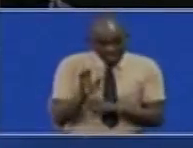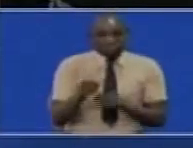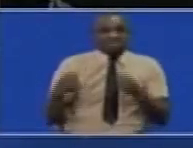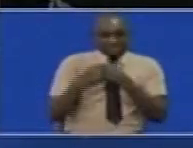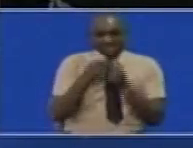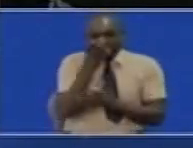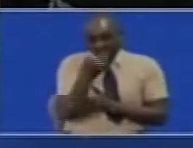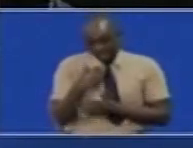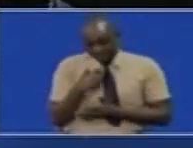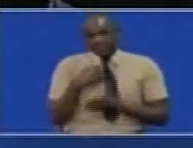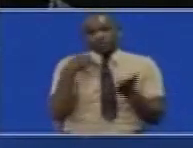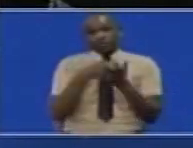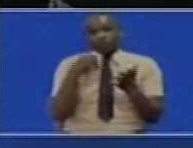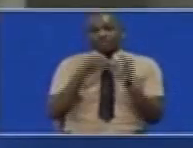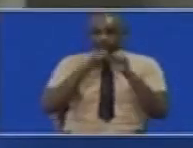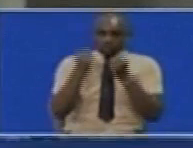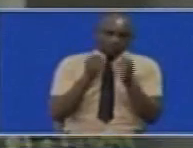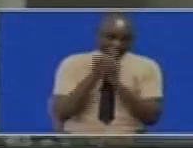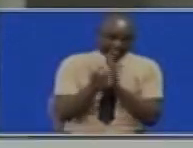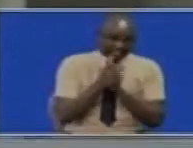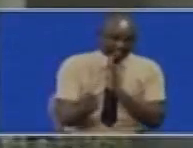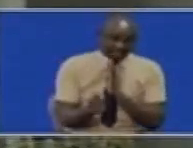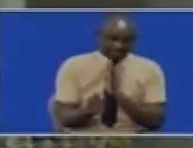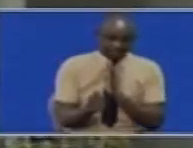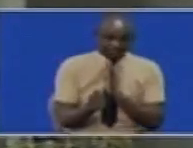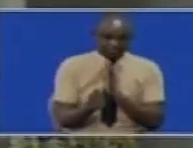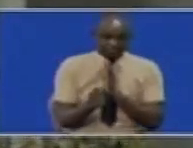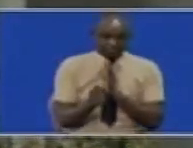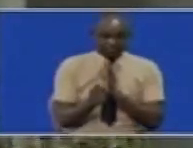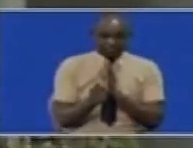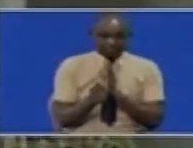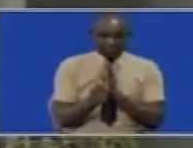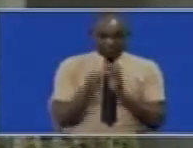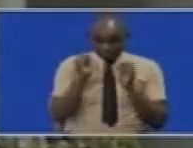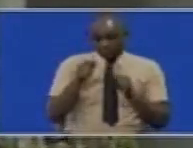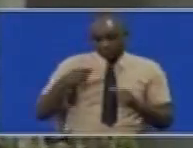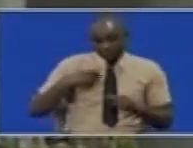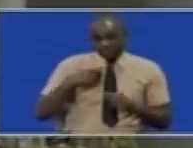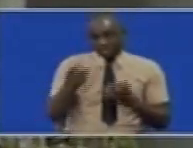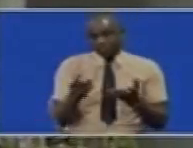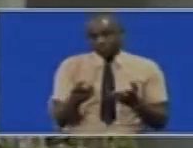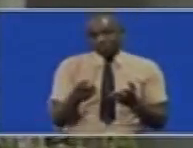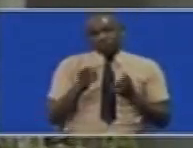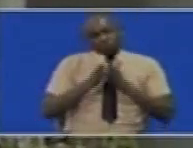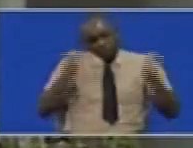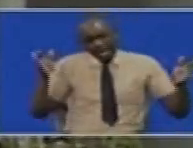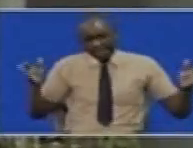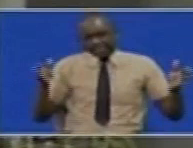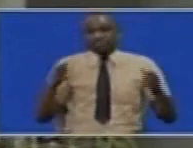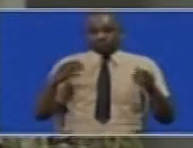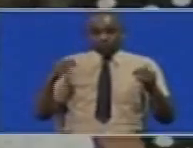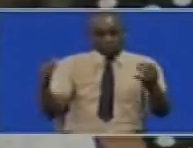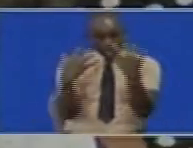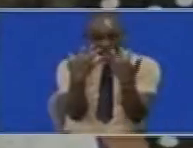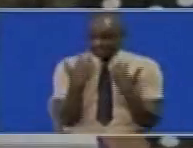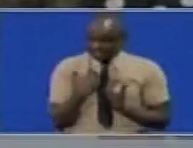challenges, including social skills. Provides us with an opportunity to reach a much wider audience